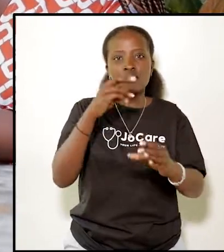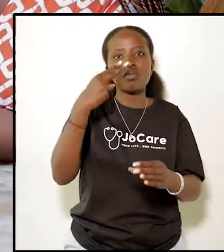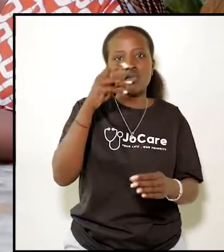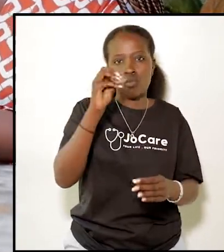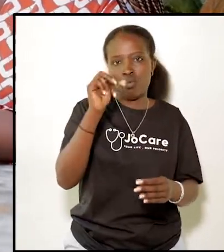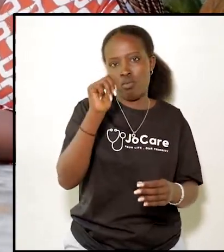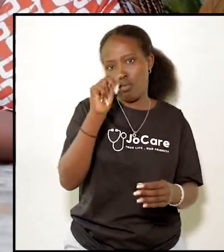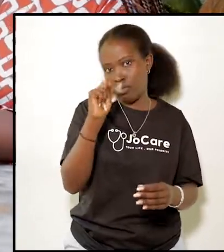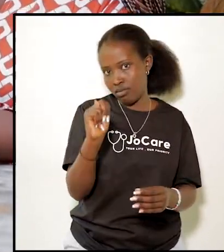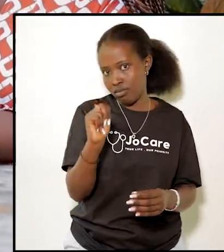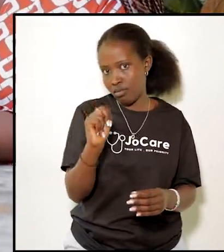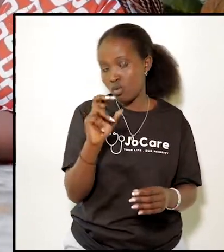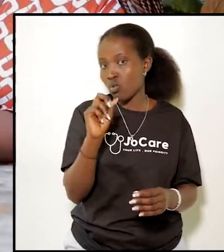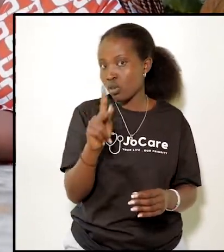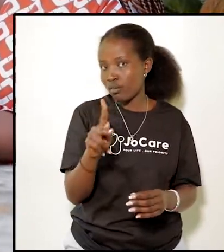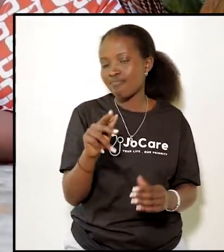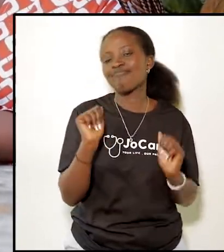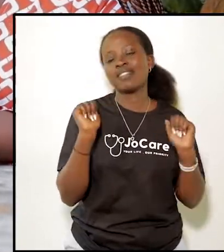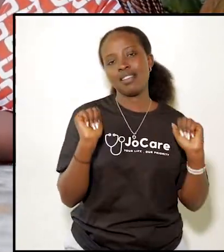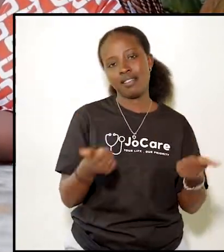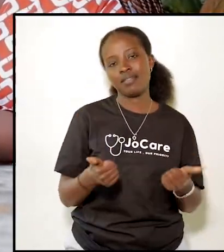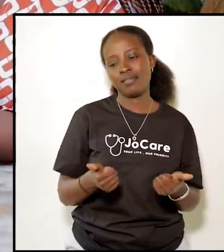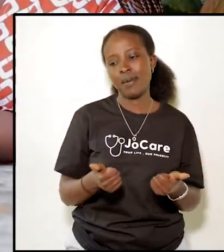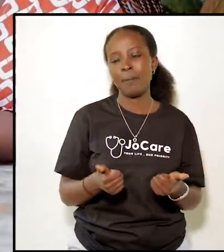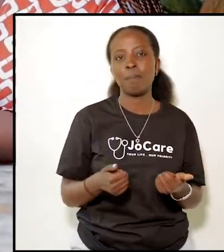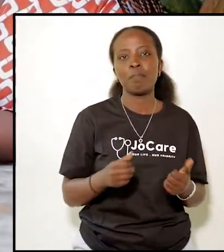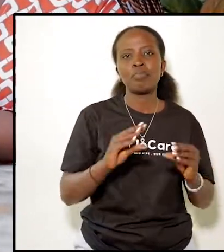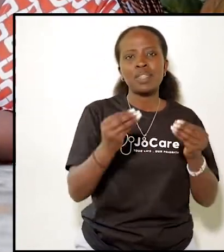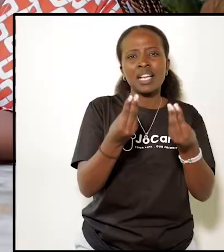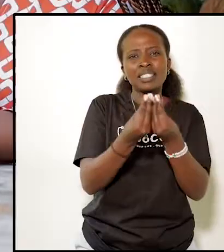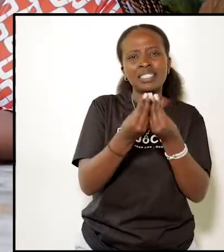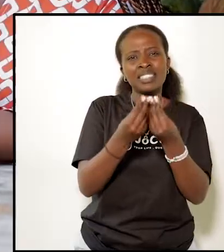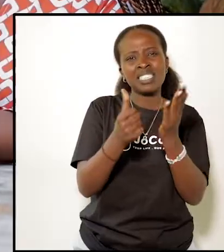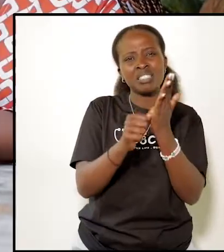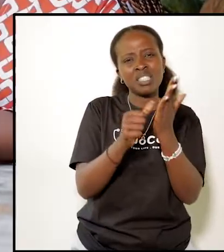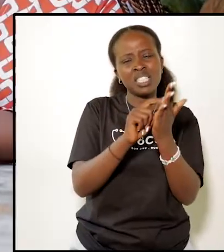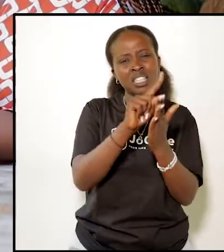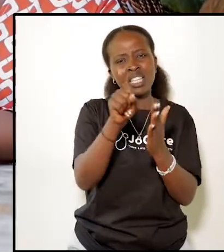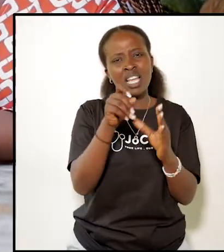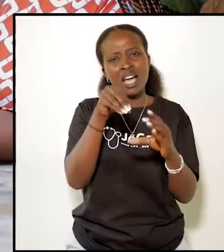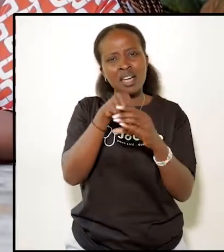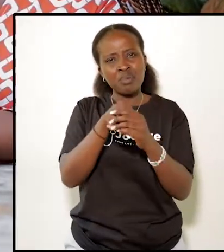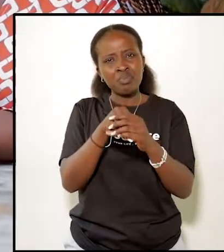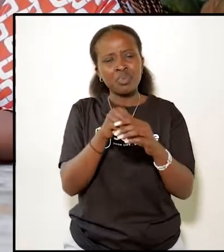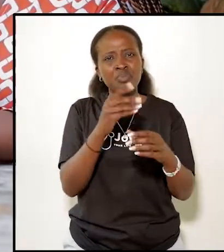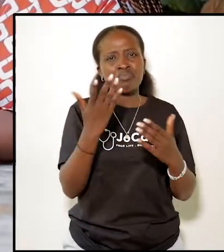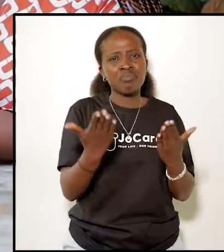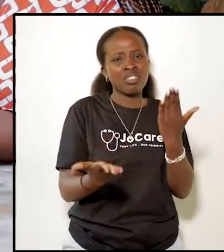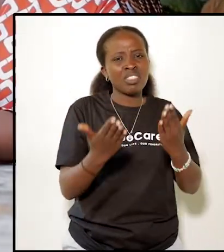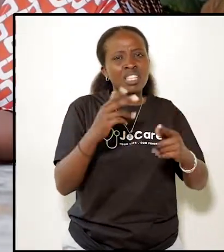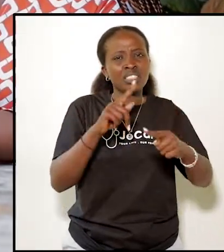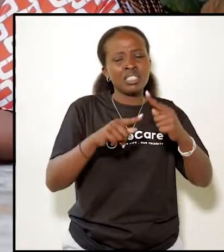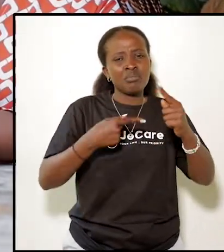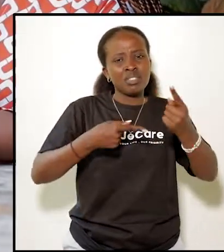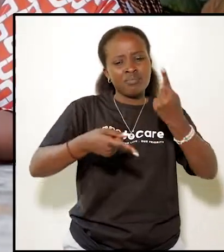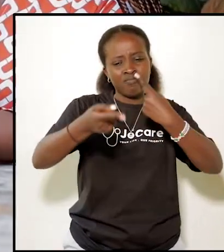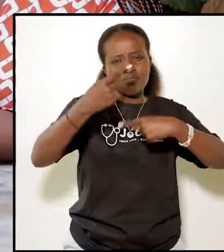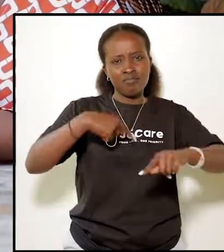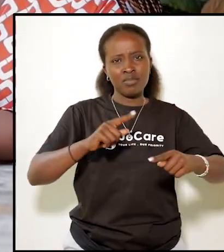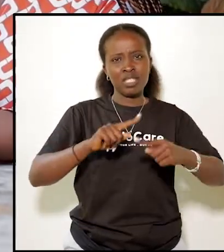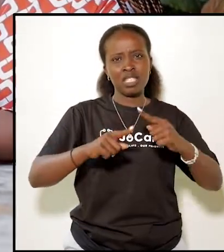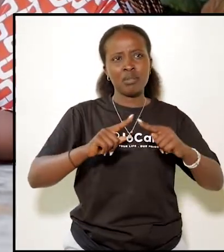It means that they work together. Yes. Ah, wow. And the other cause you said about the lifestyle